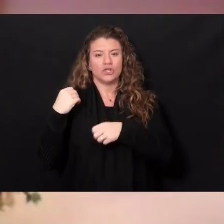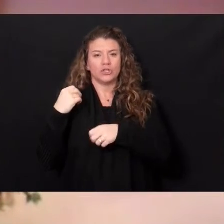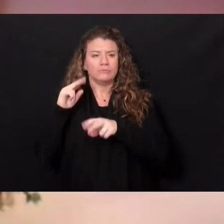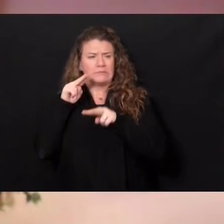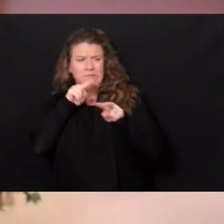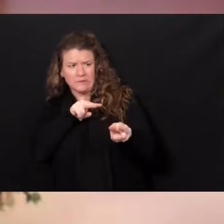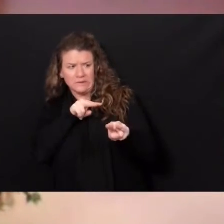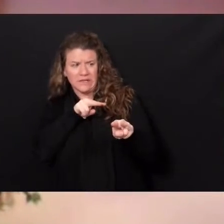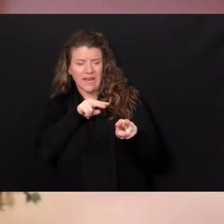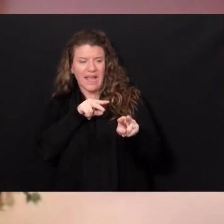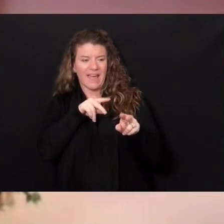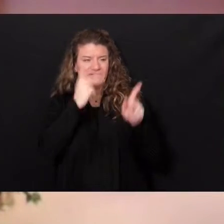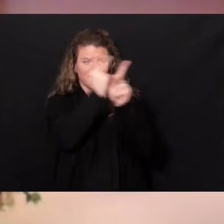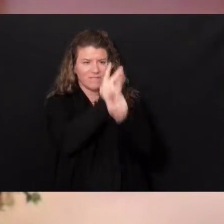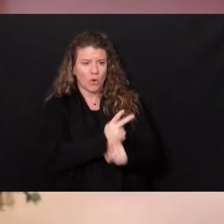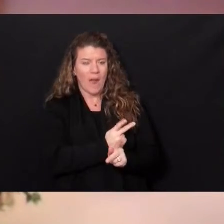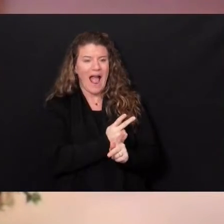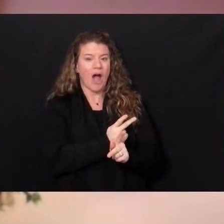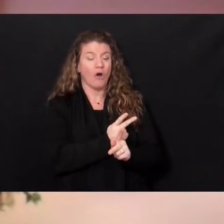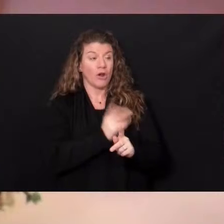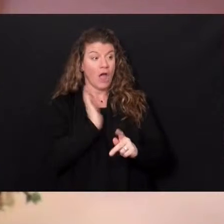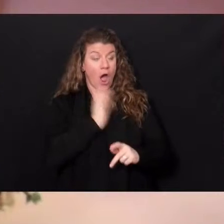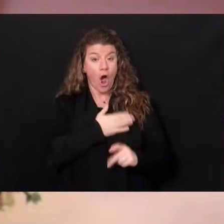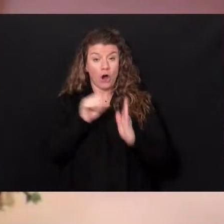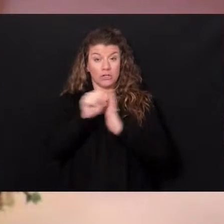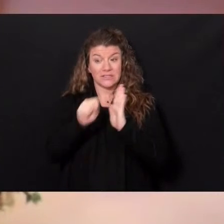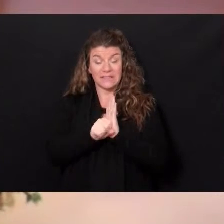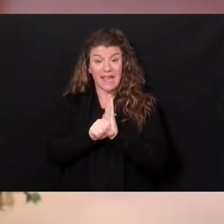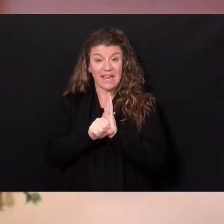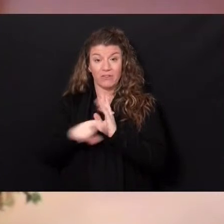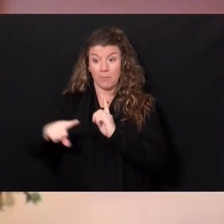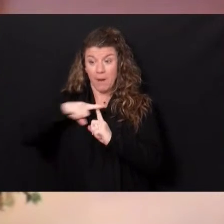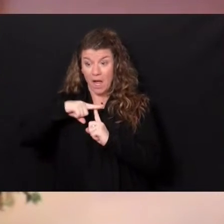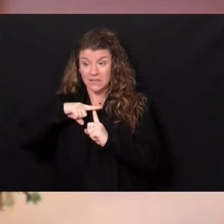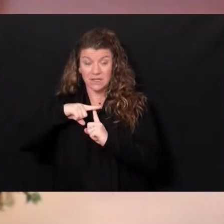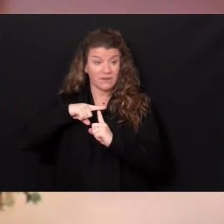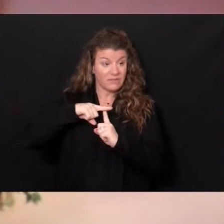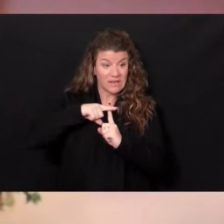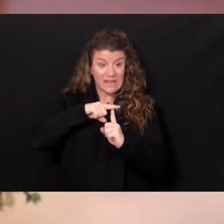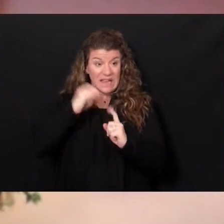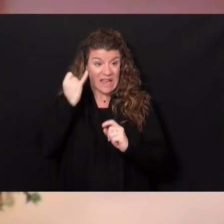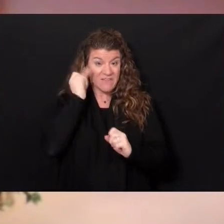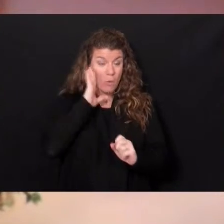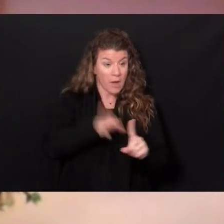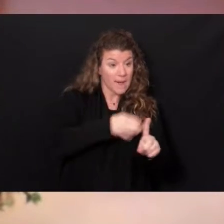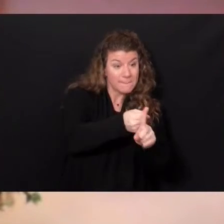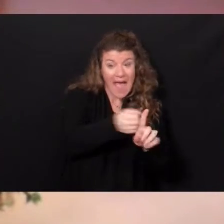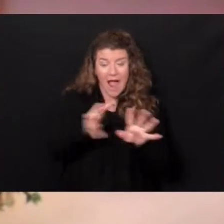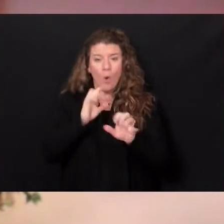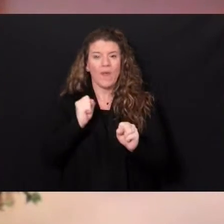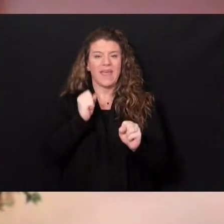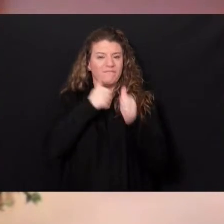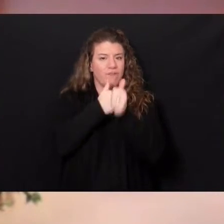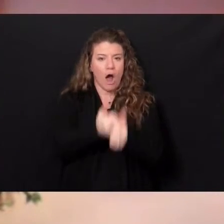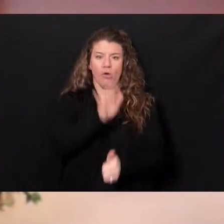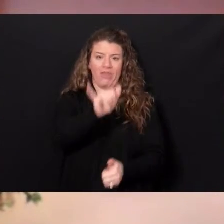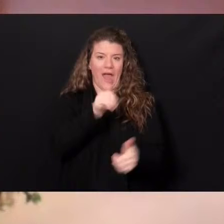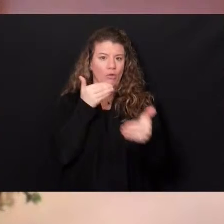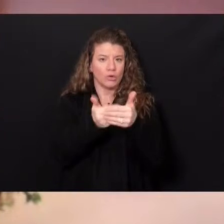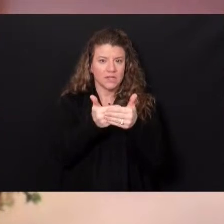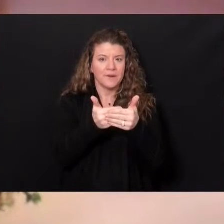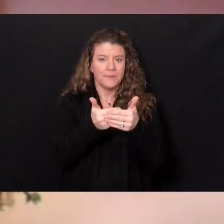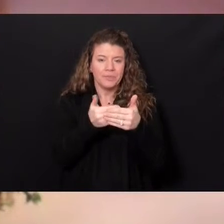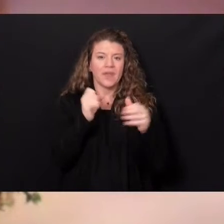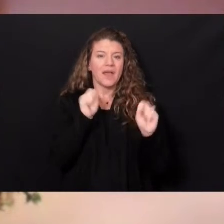survey and surveil the state as far as positive tests so that we can follow that very closely, and also be able